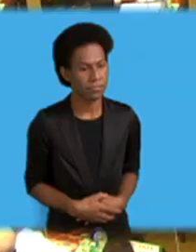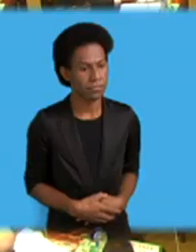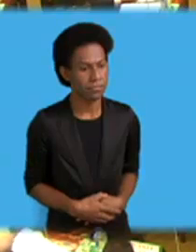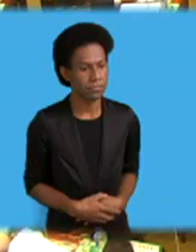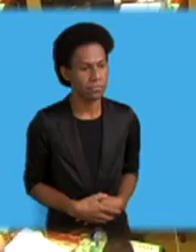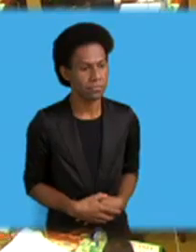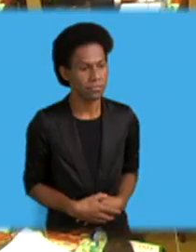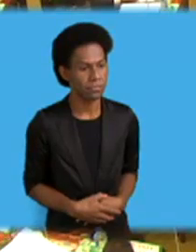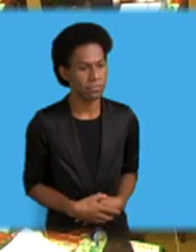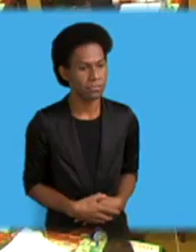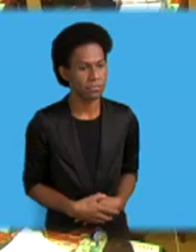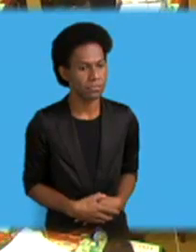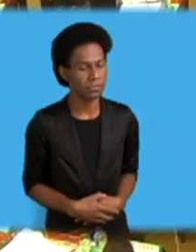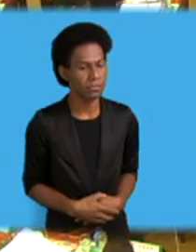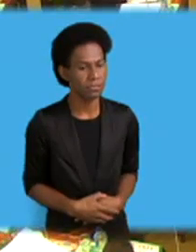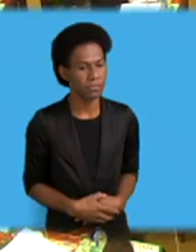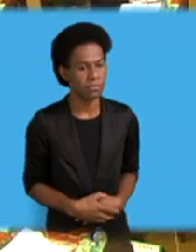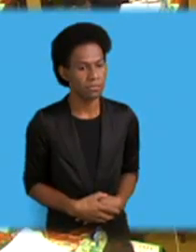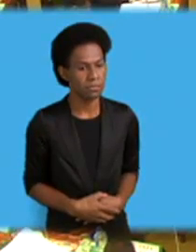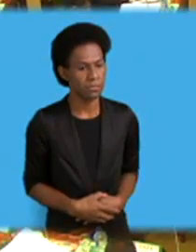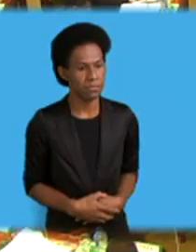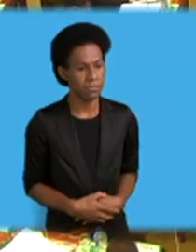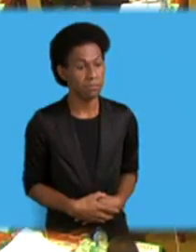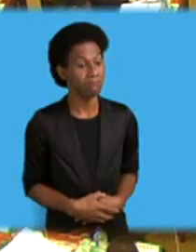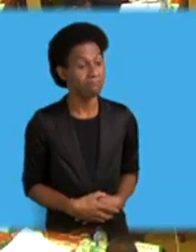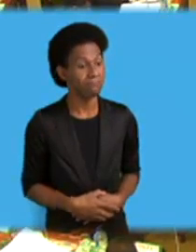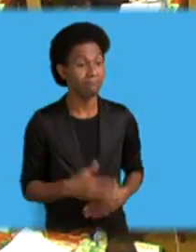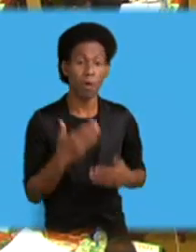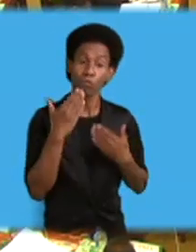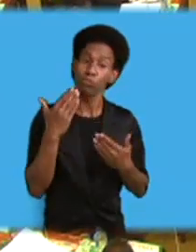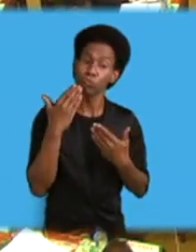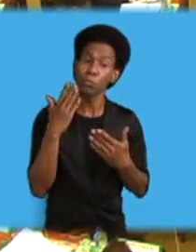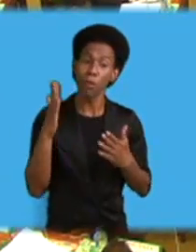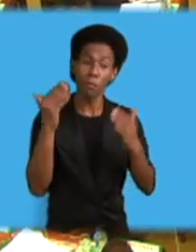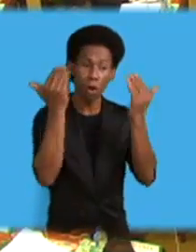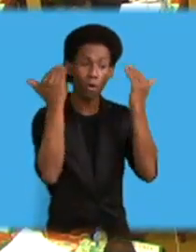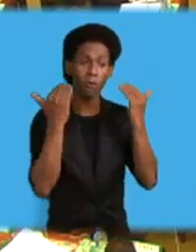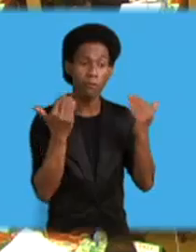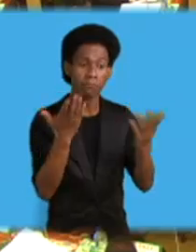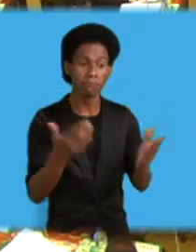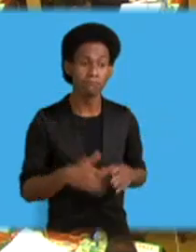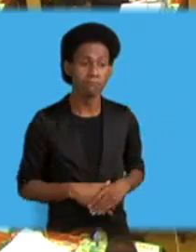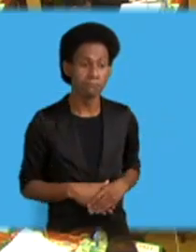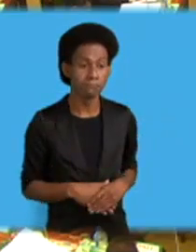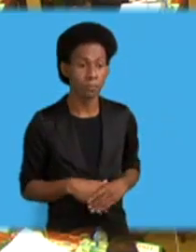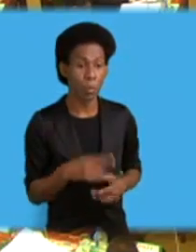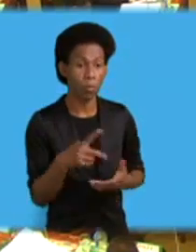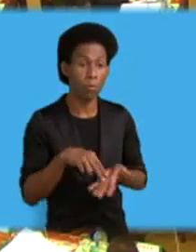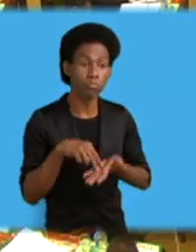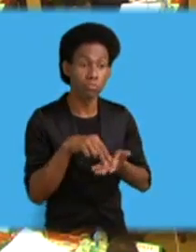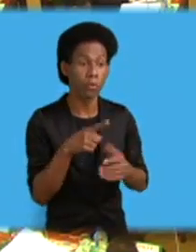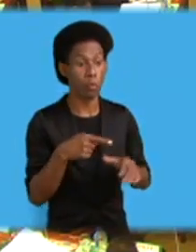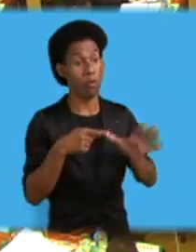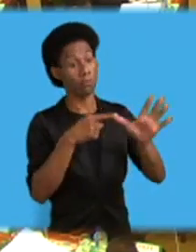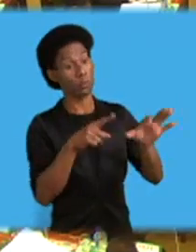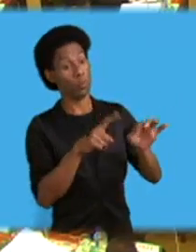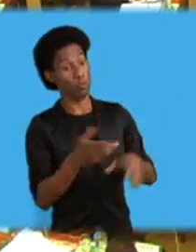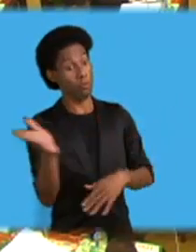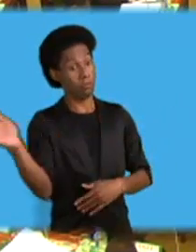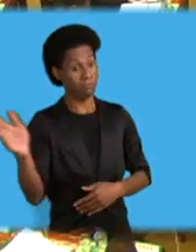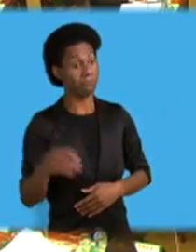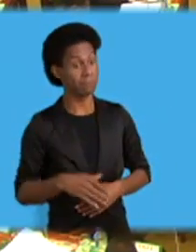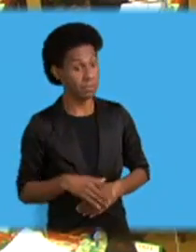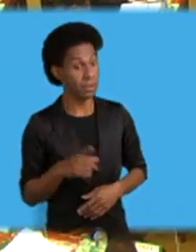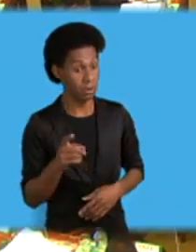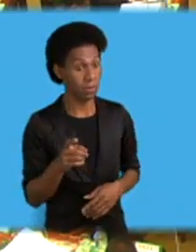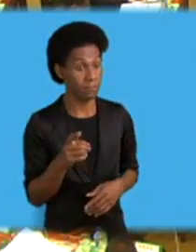Thank you, Madam Speaker. I rise to respond to question raised by Honourable Natalie Rika on the status of forest